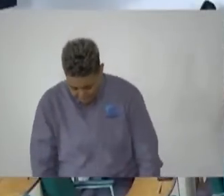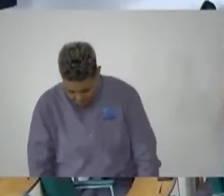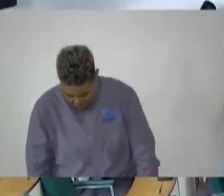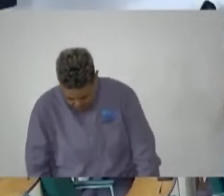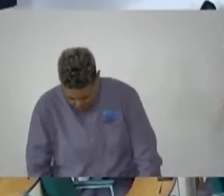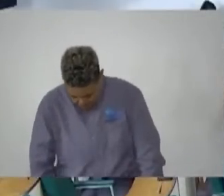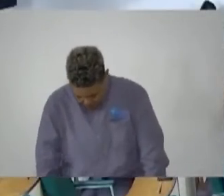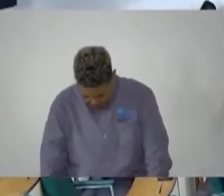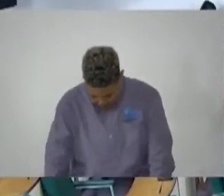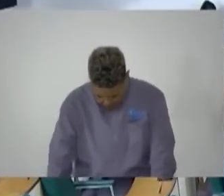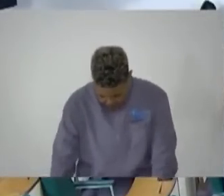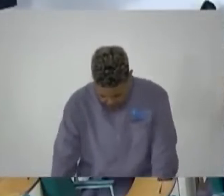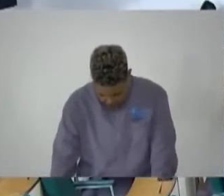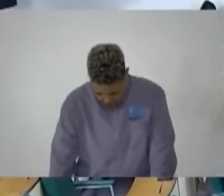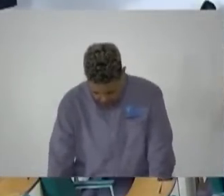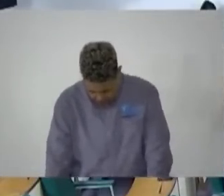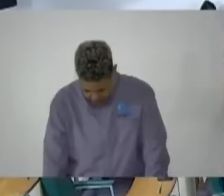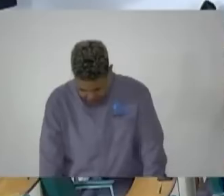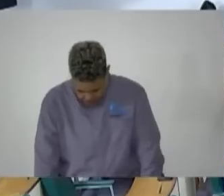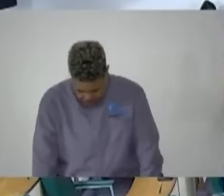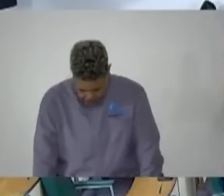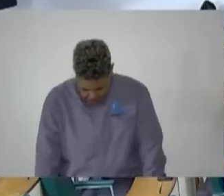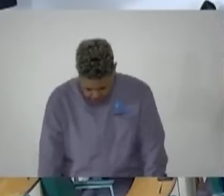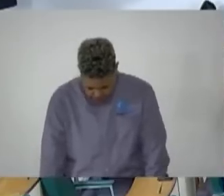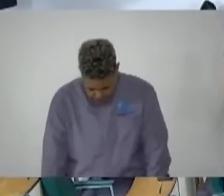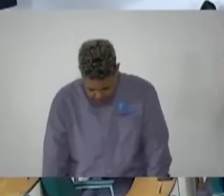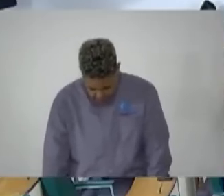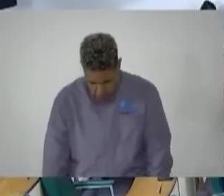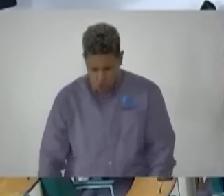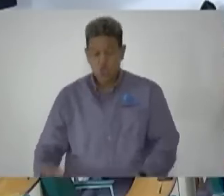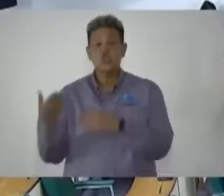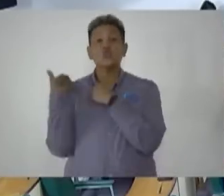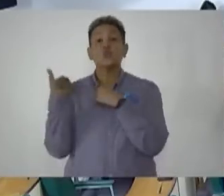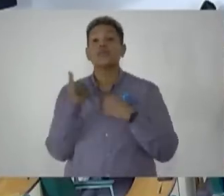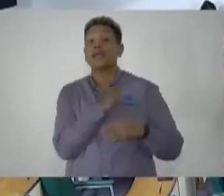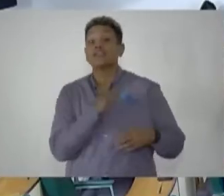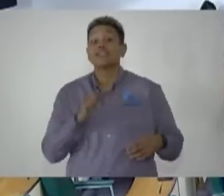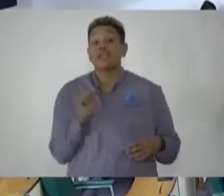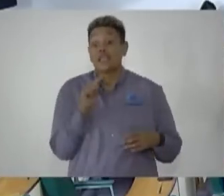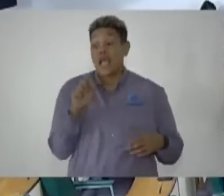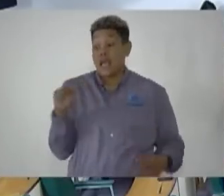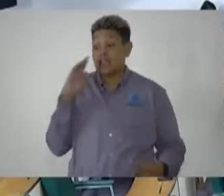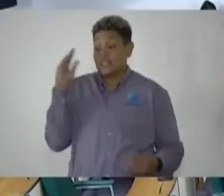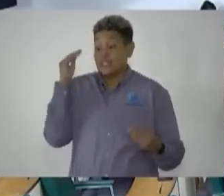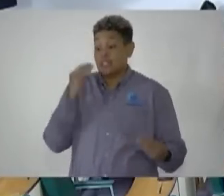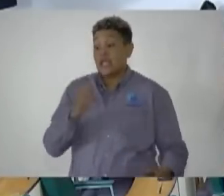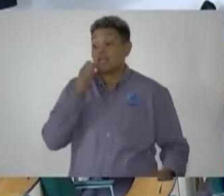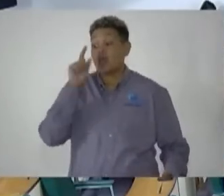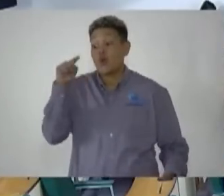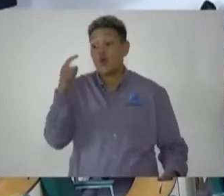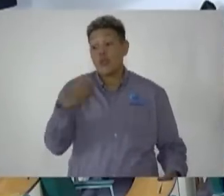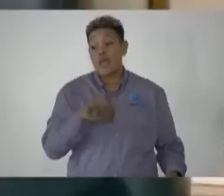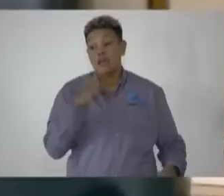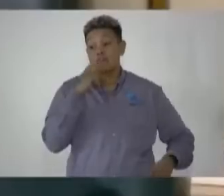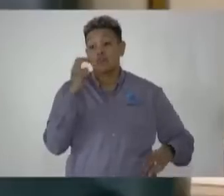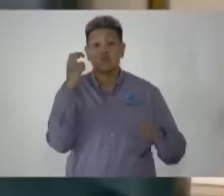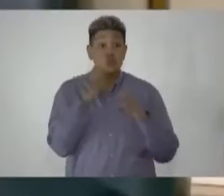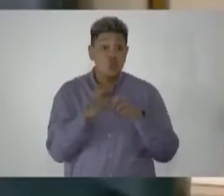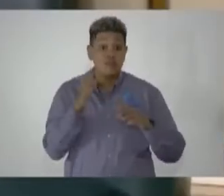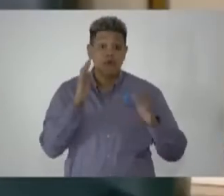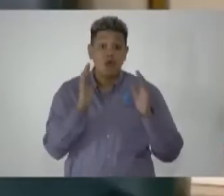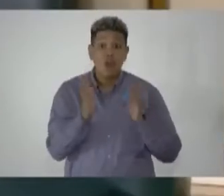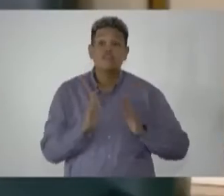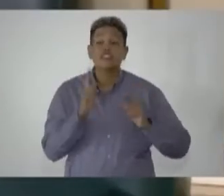take on, the duty, indeed, as Senator Allen said, will be to not only have the tough conversations, have the